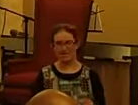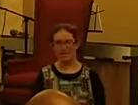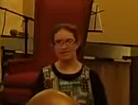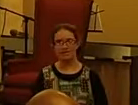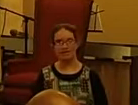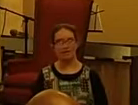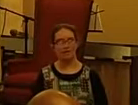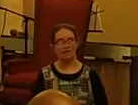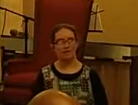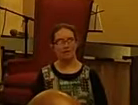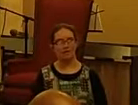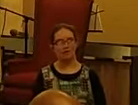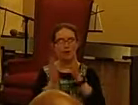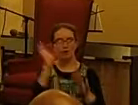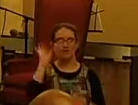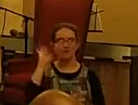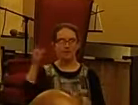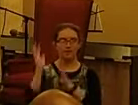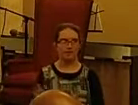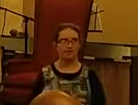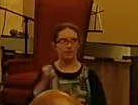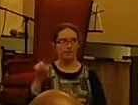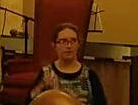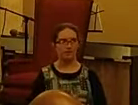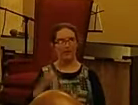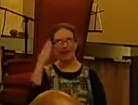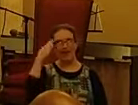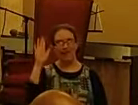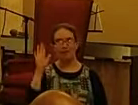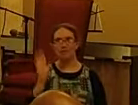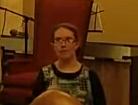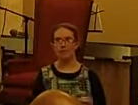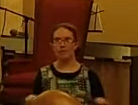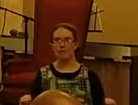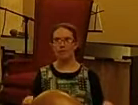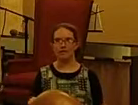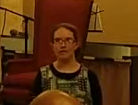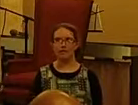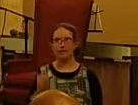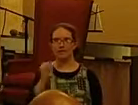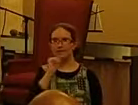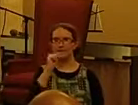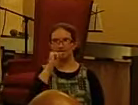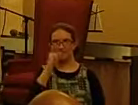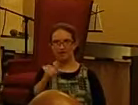Hallelujah. So I went and talked to my pastor about it, and he said, "I don't know anybody's ever got the Holy Ghost." He didn't tell that to.